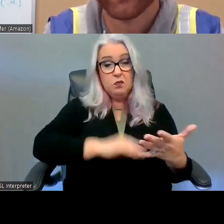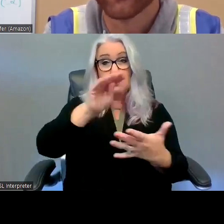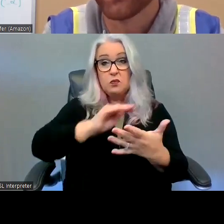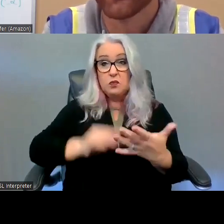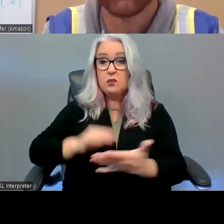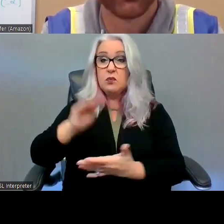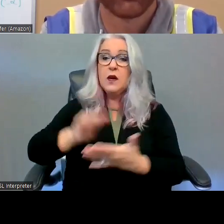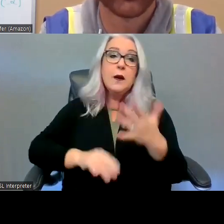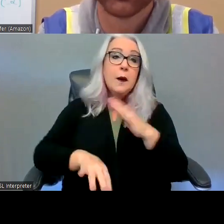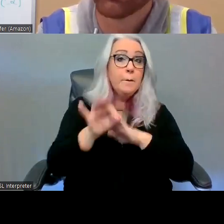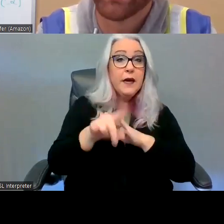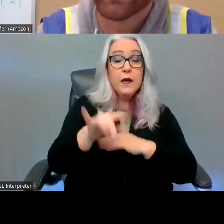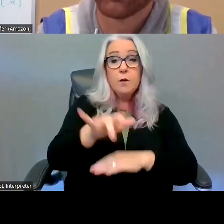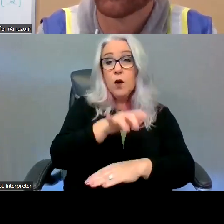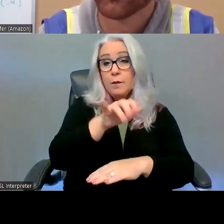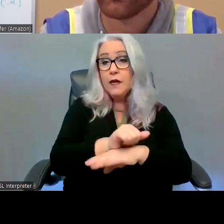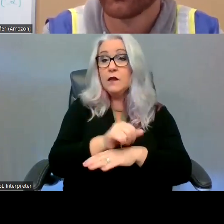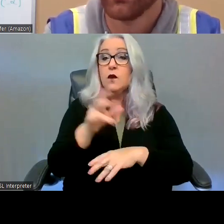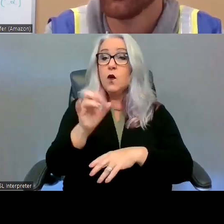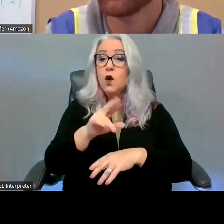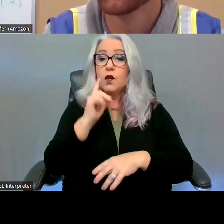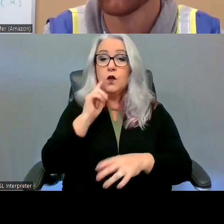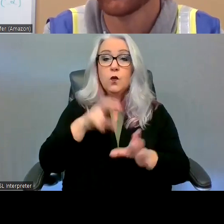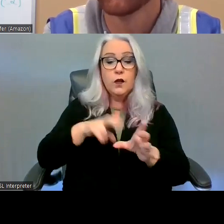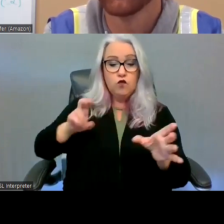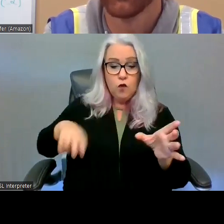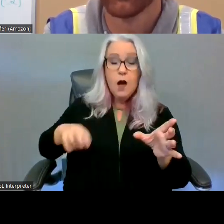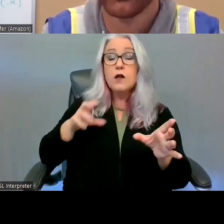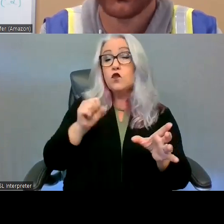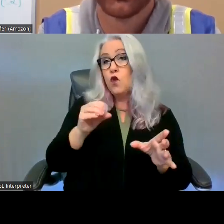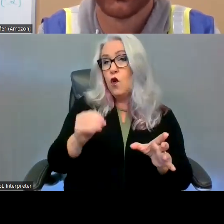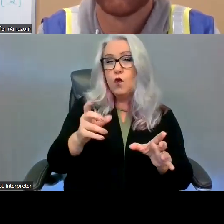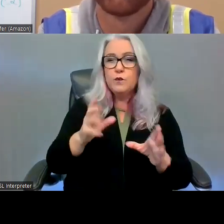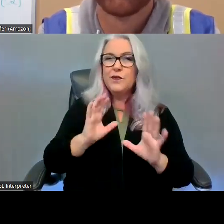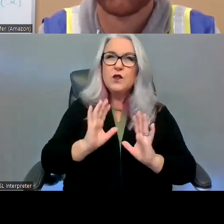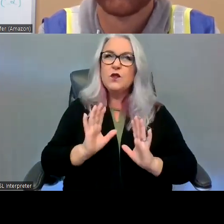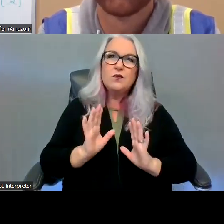or if it's something that you don't want, you go back and withdraw, just so there's no